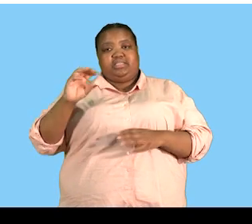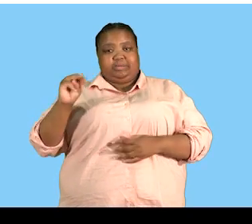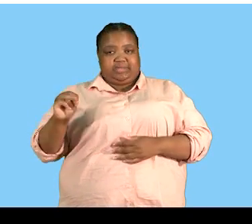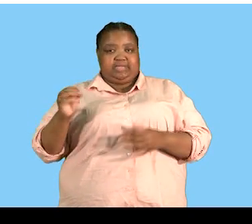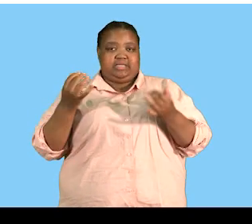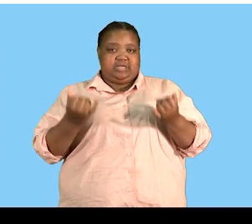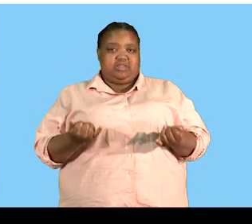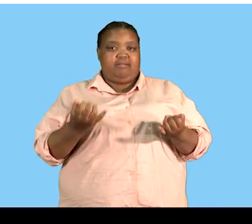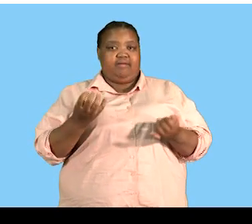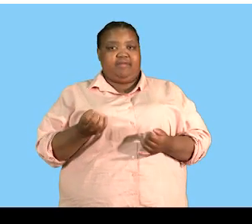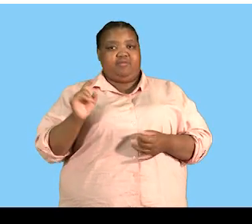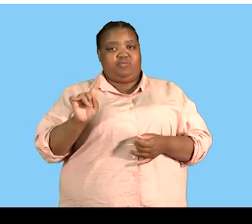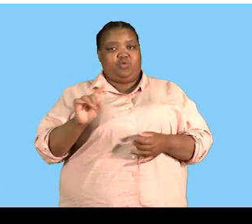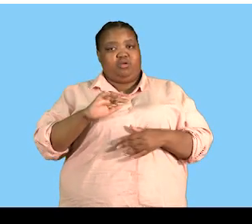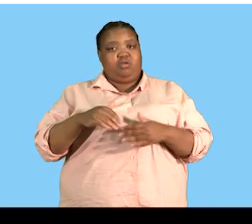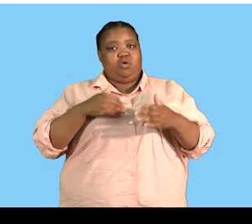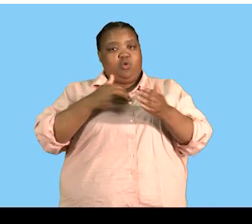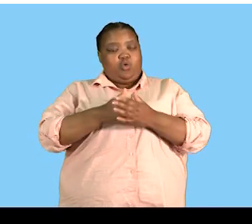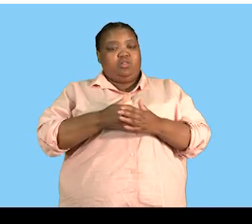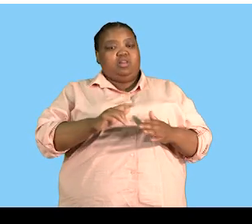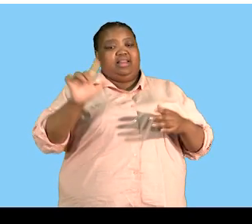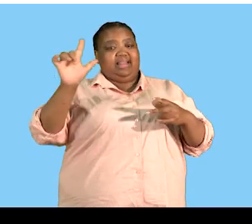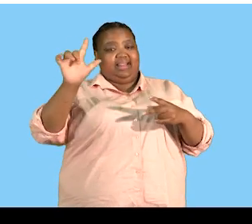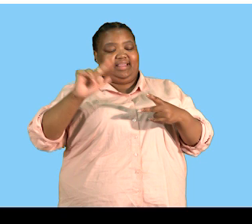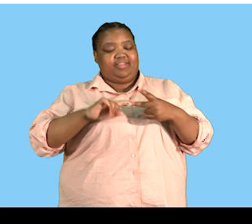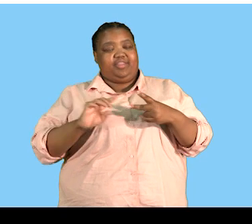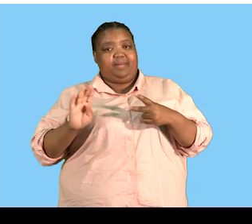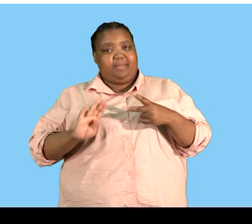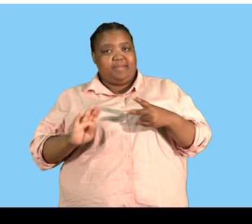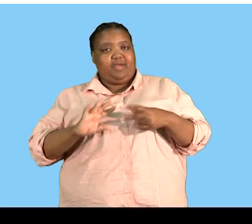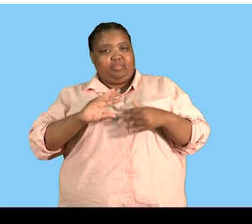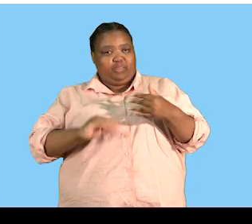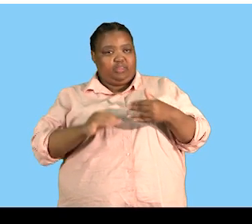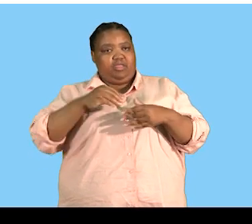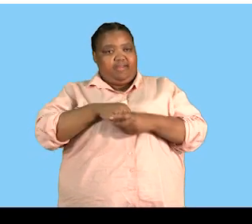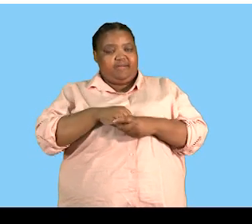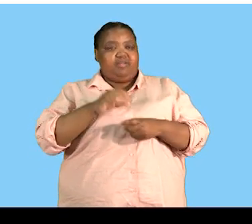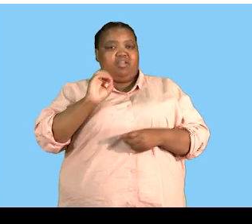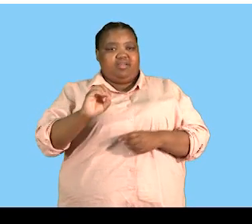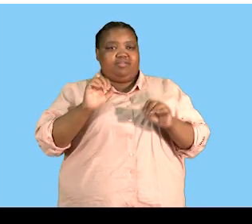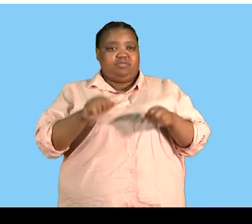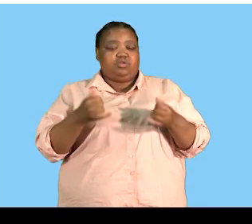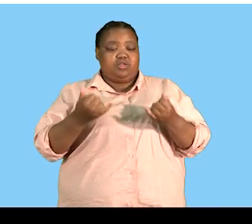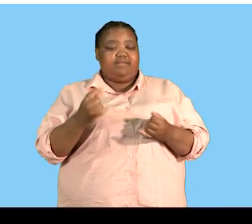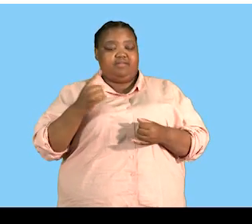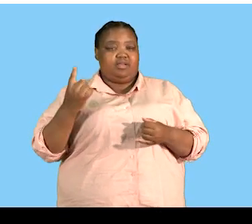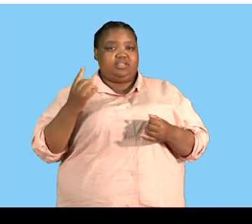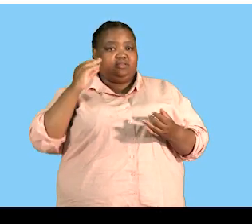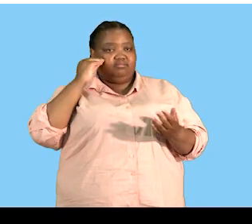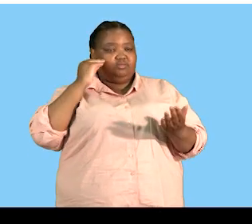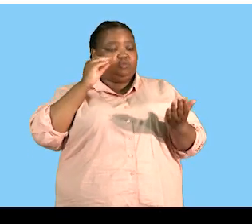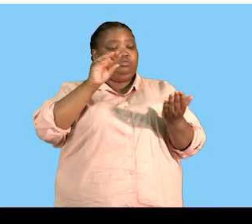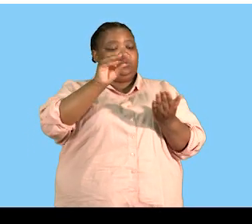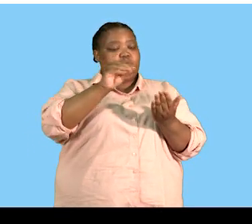centimeters. So now we have all our dimensions. Then firstly we are going to substitute,